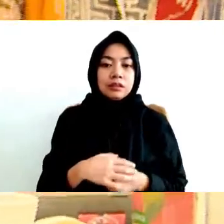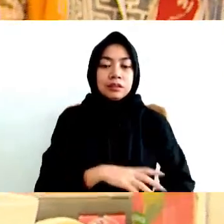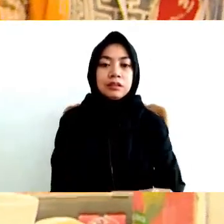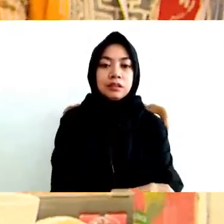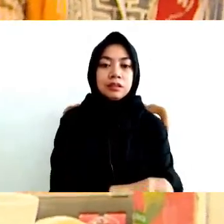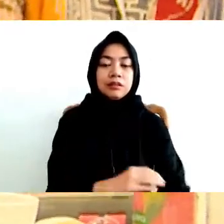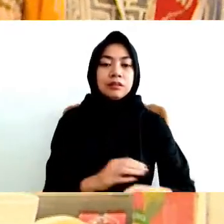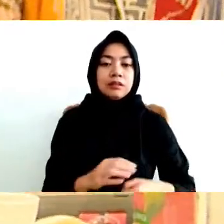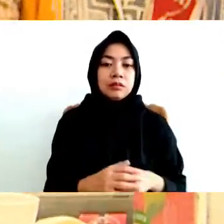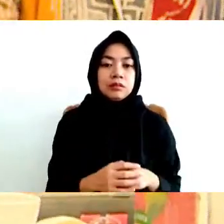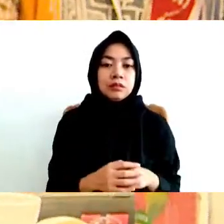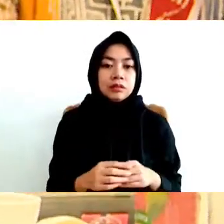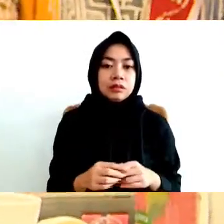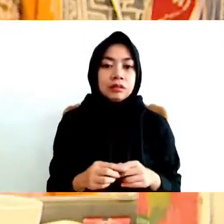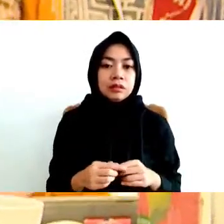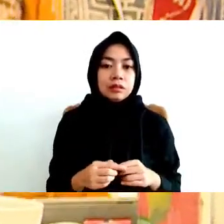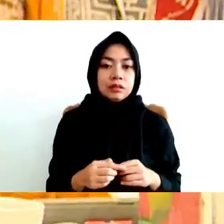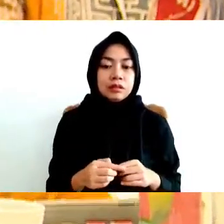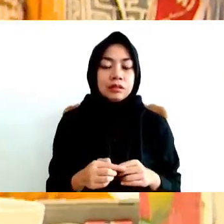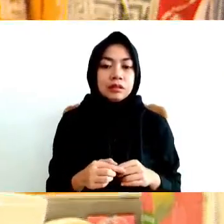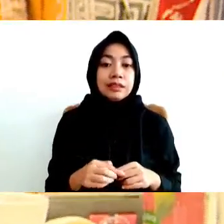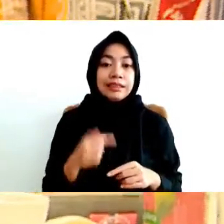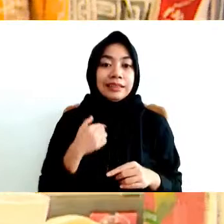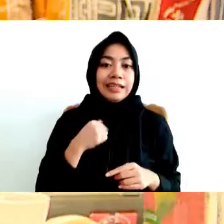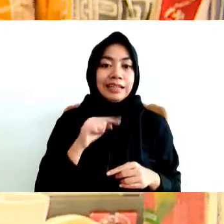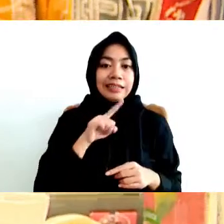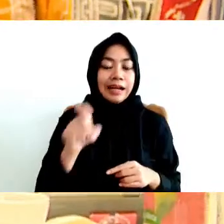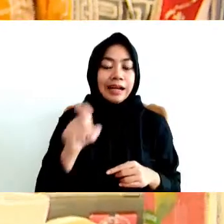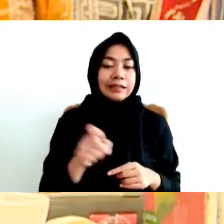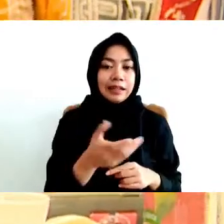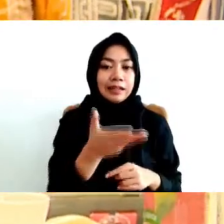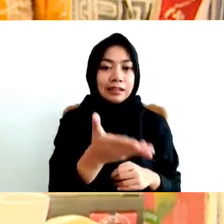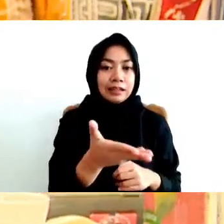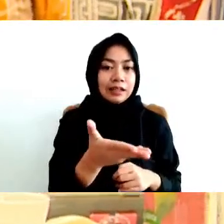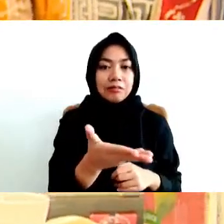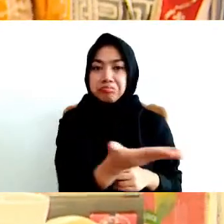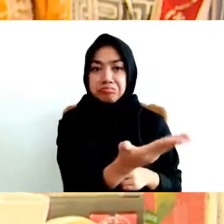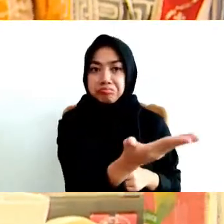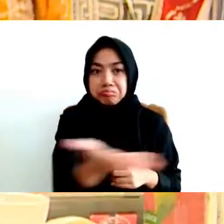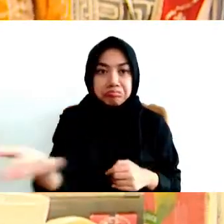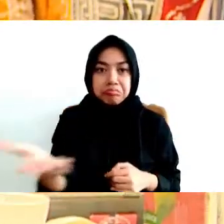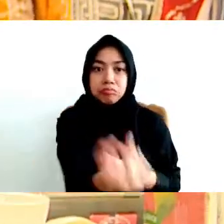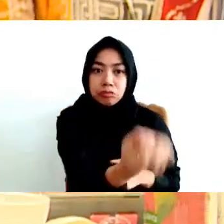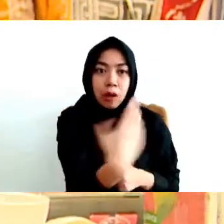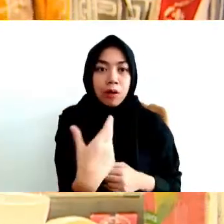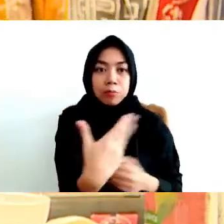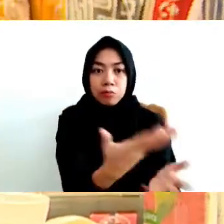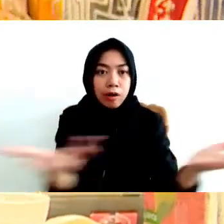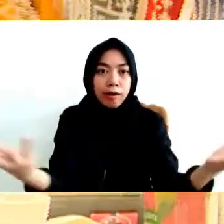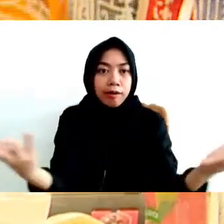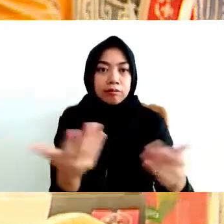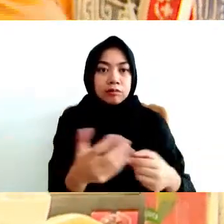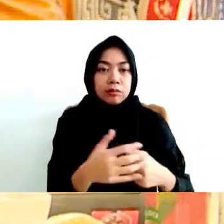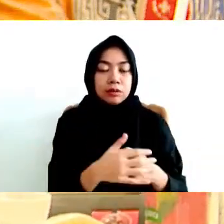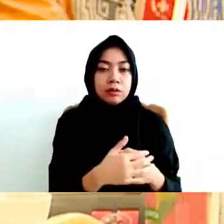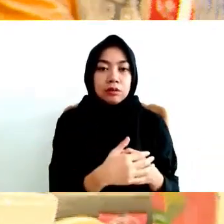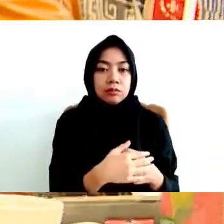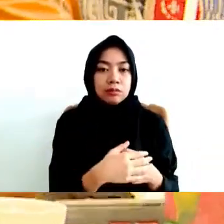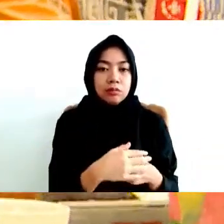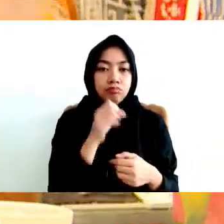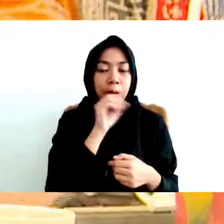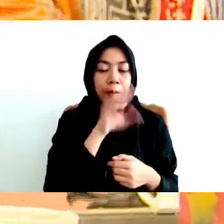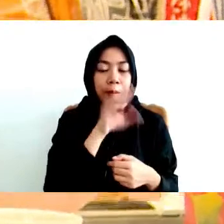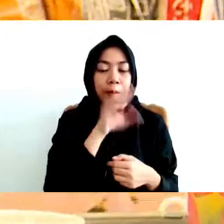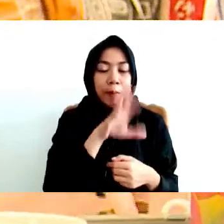I'm directing this question to any of the speakers. It's quite a general one. As MPI is